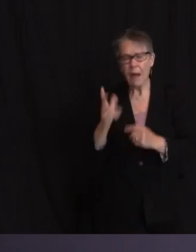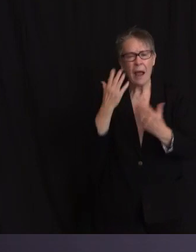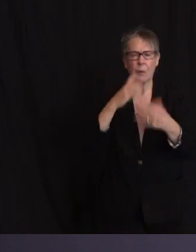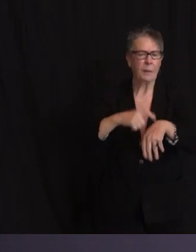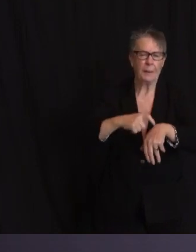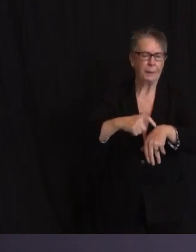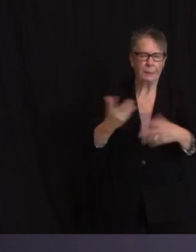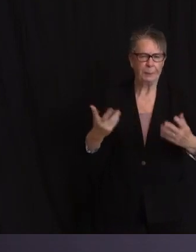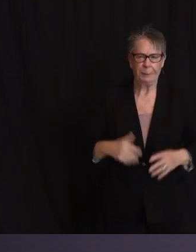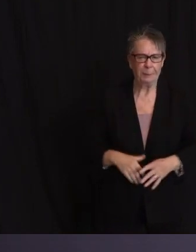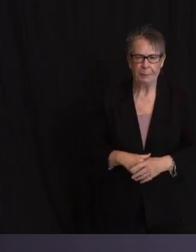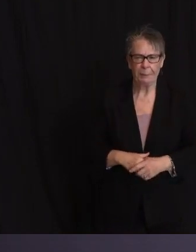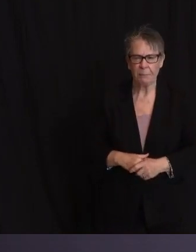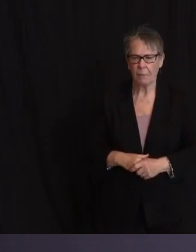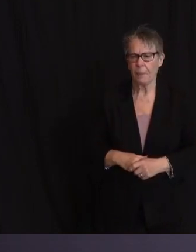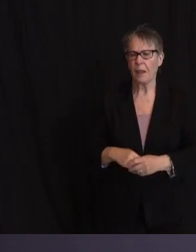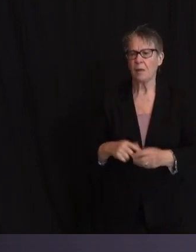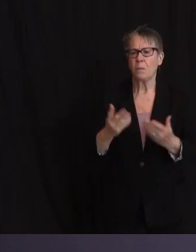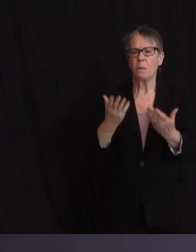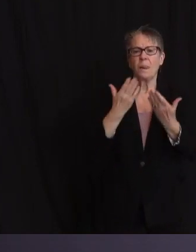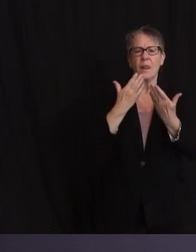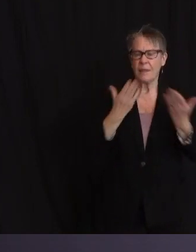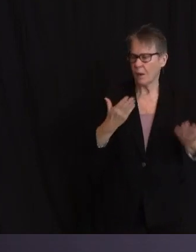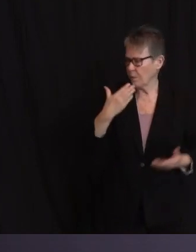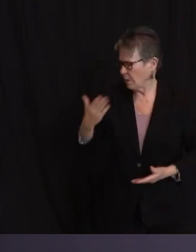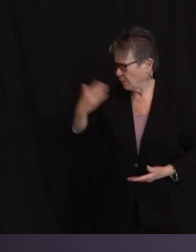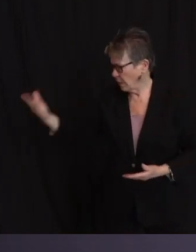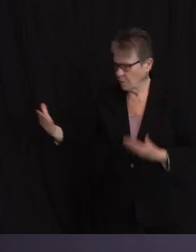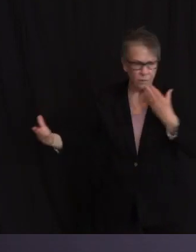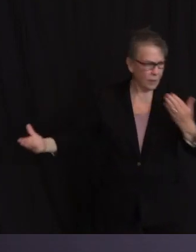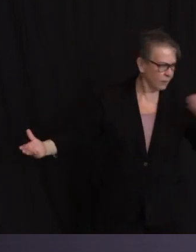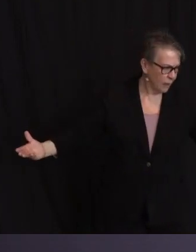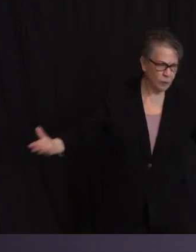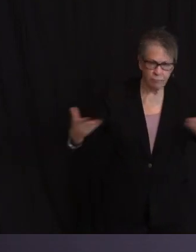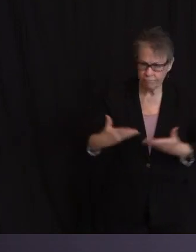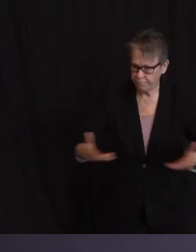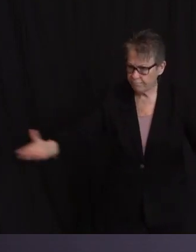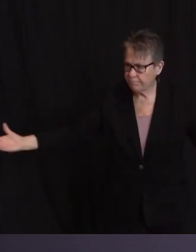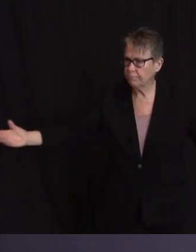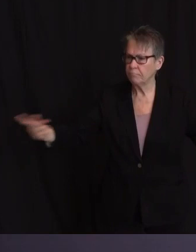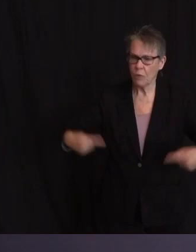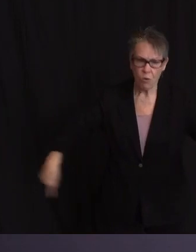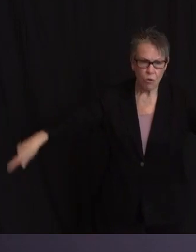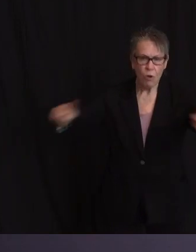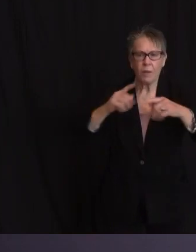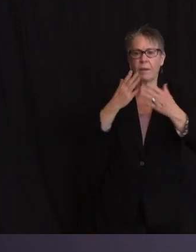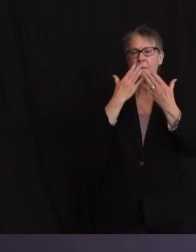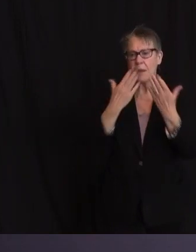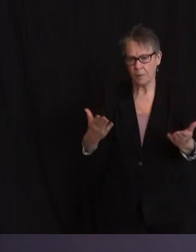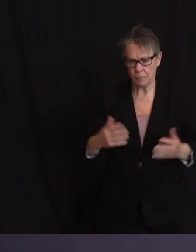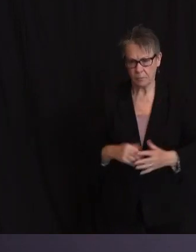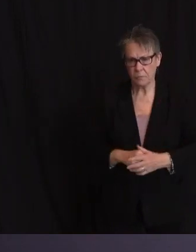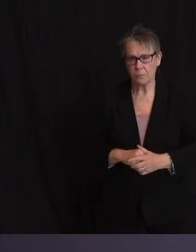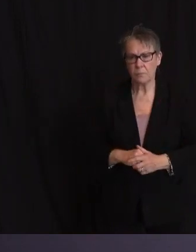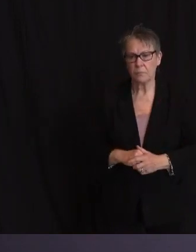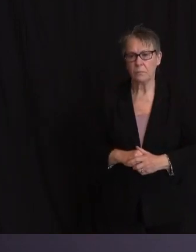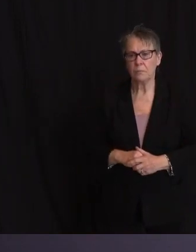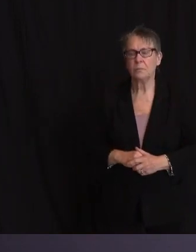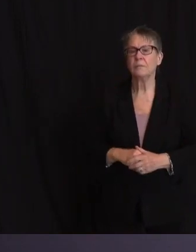Director Maples, Paramel Garg, the rest of the team. Folks, again, personal health creates economic